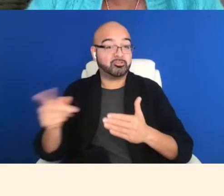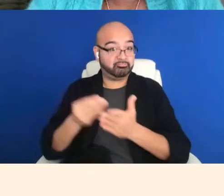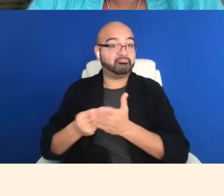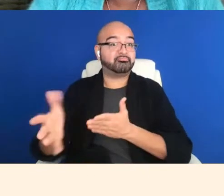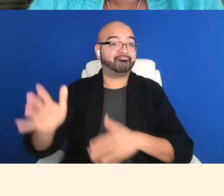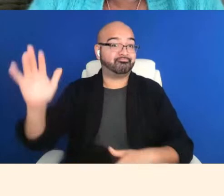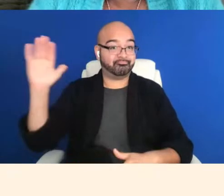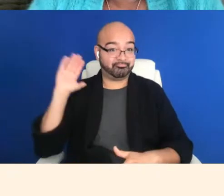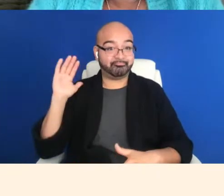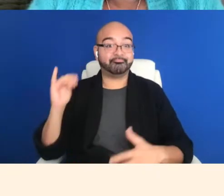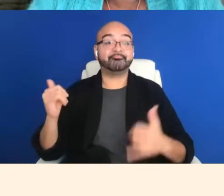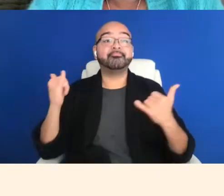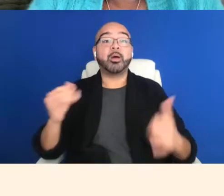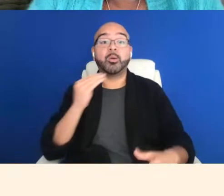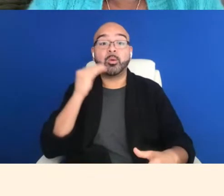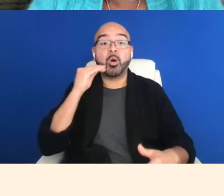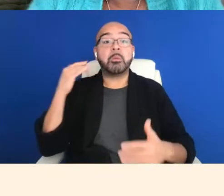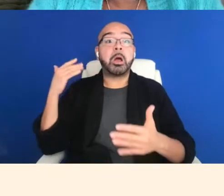house is now